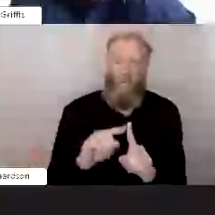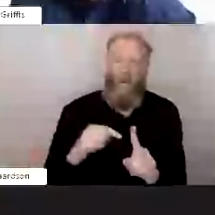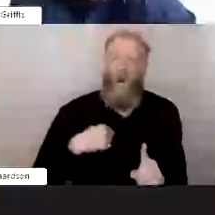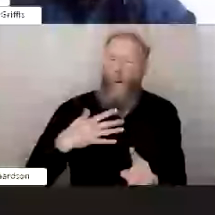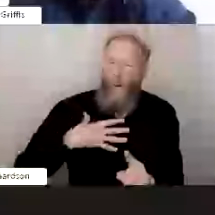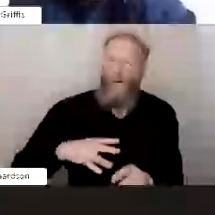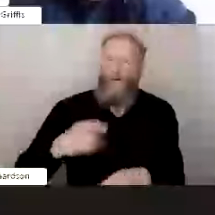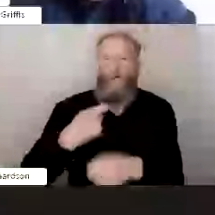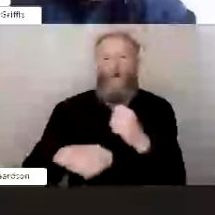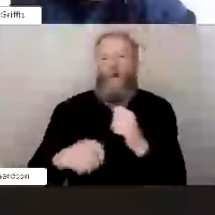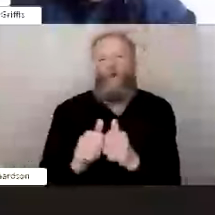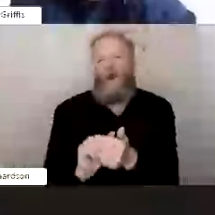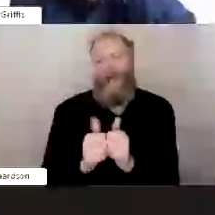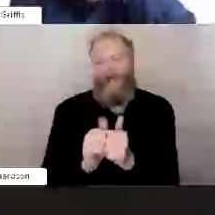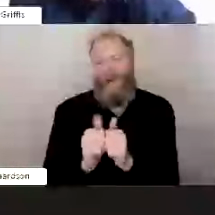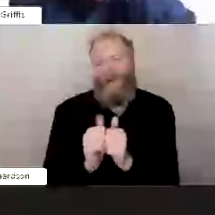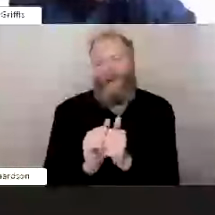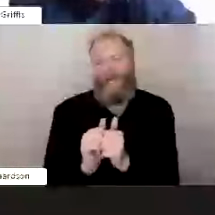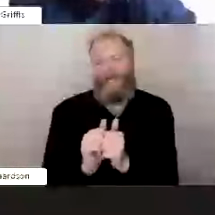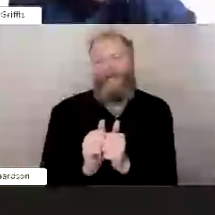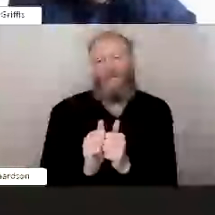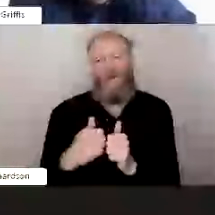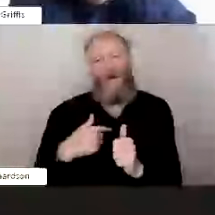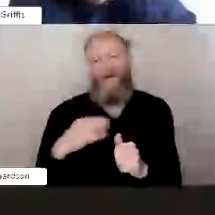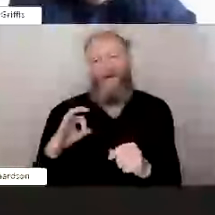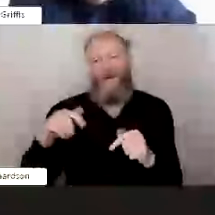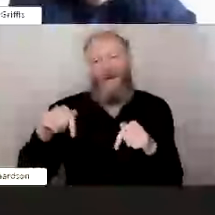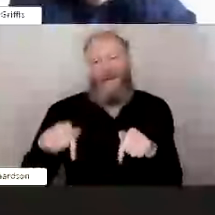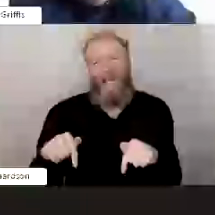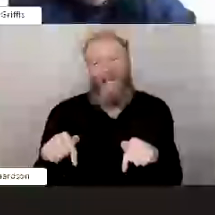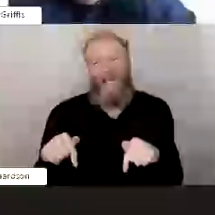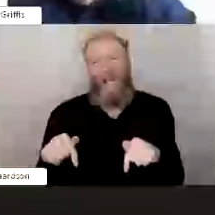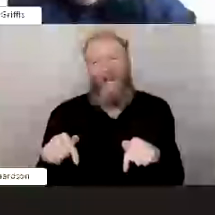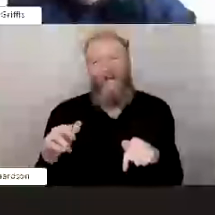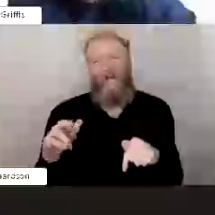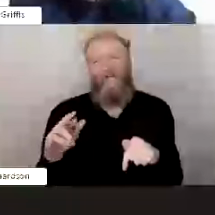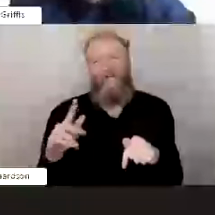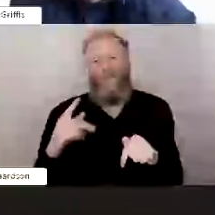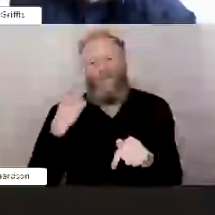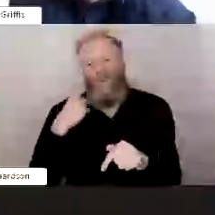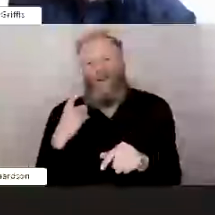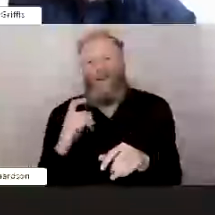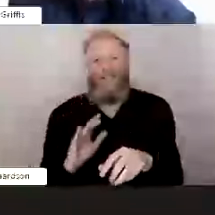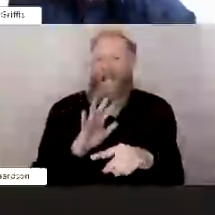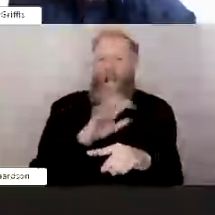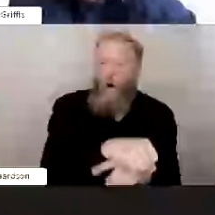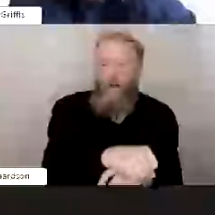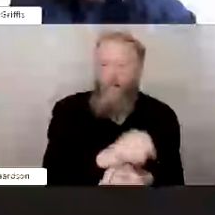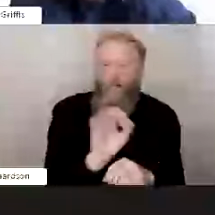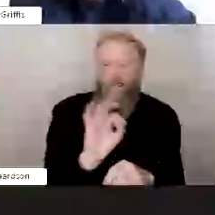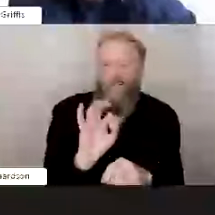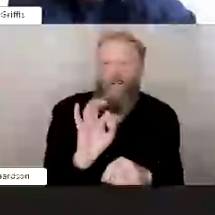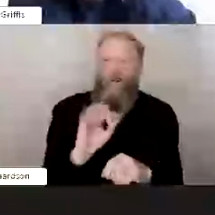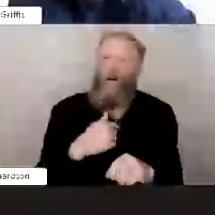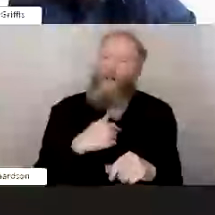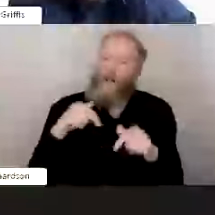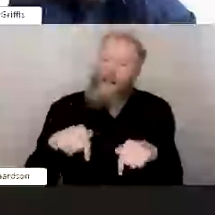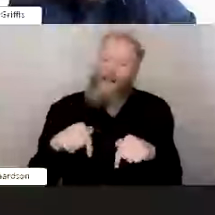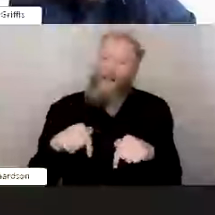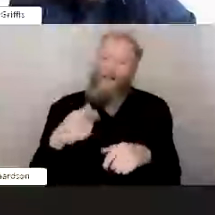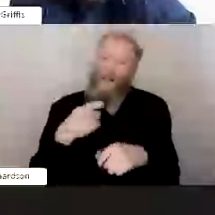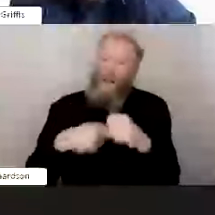ally. I'm not here to take over, of course. I'm here to be an ally. I've got some knowledge I want